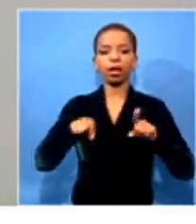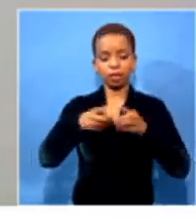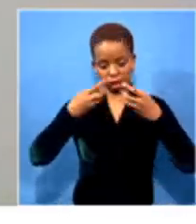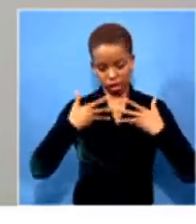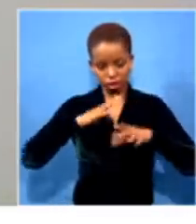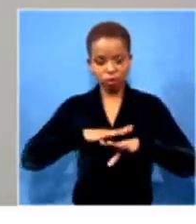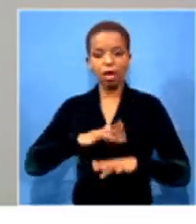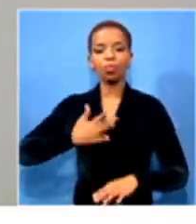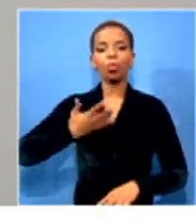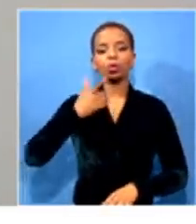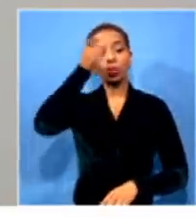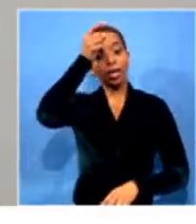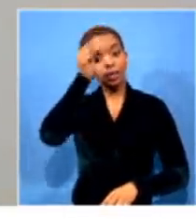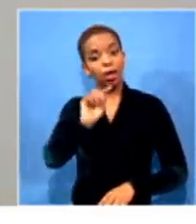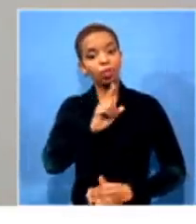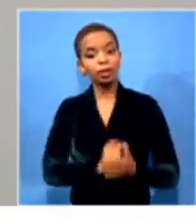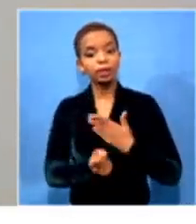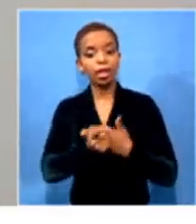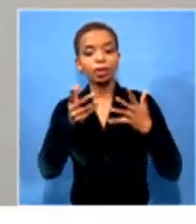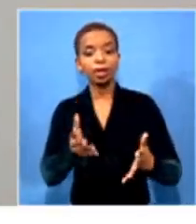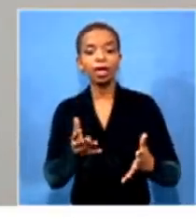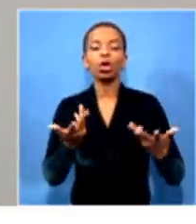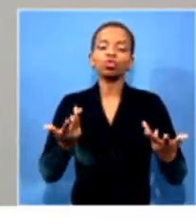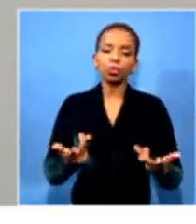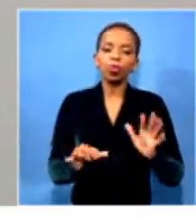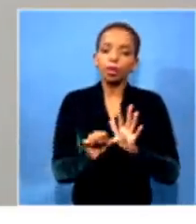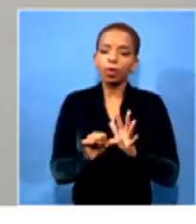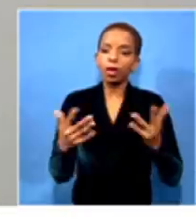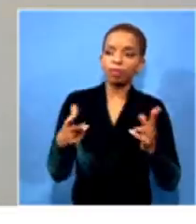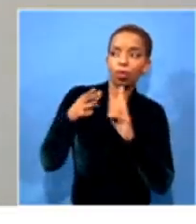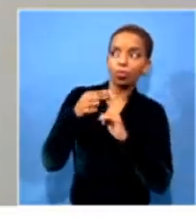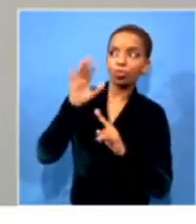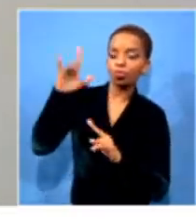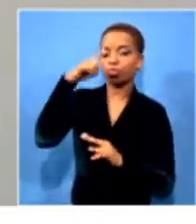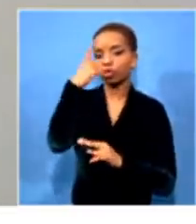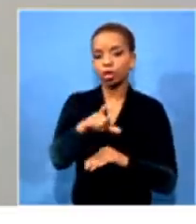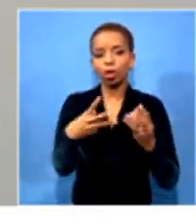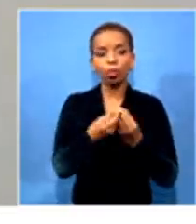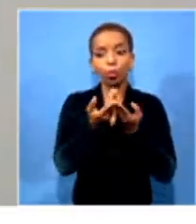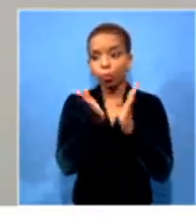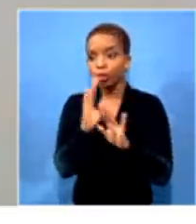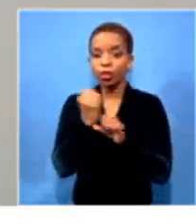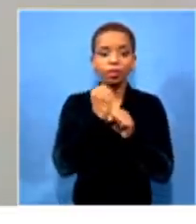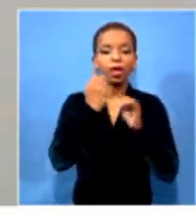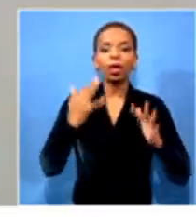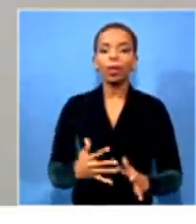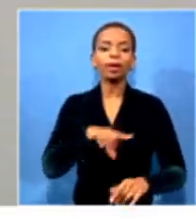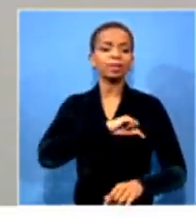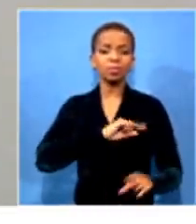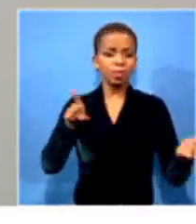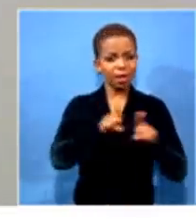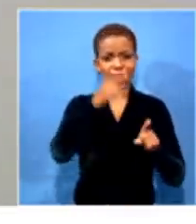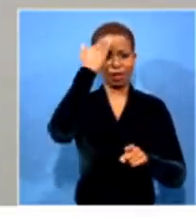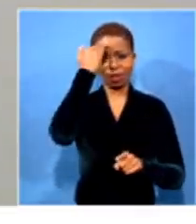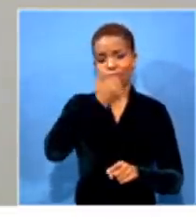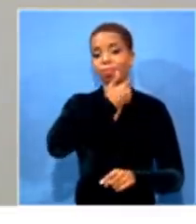here. So it is possible for unions to champion the cause of the workers. And because they're the ones that know best what happens in these entities, a lot of us